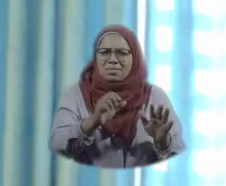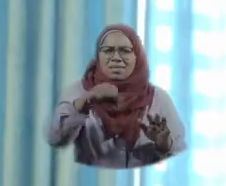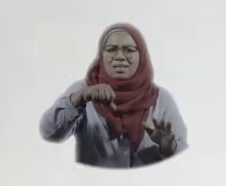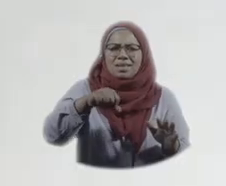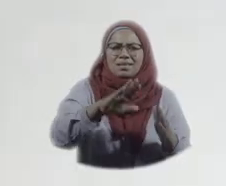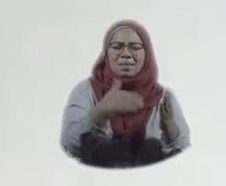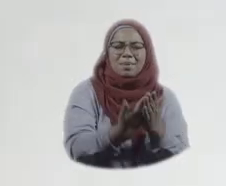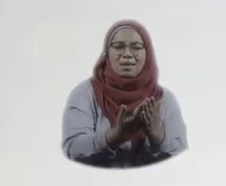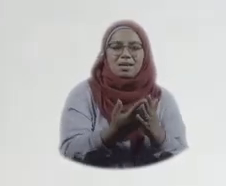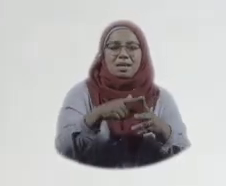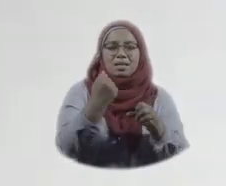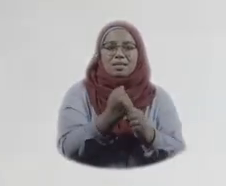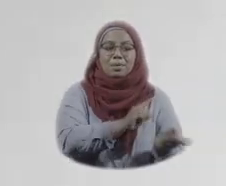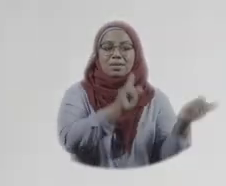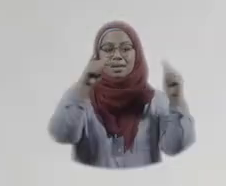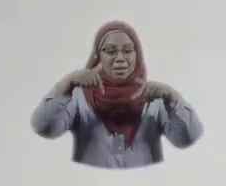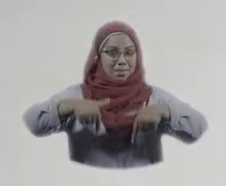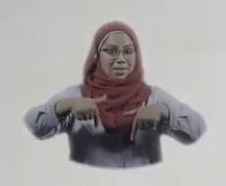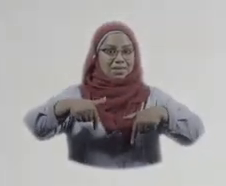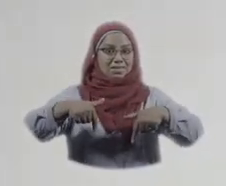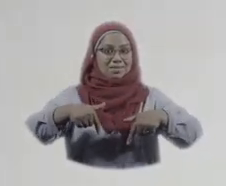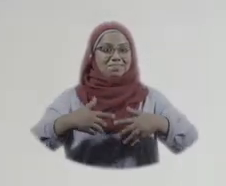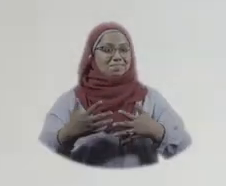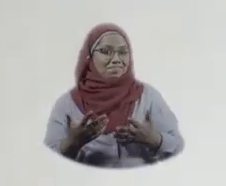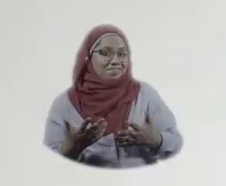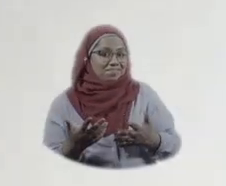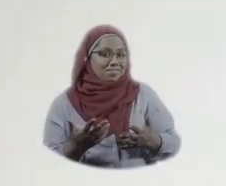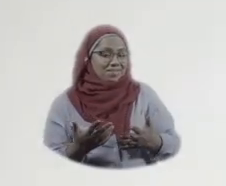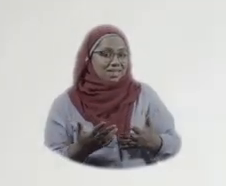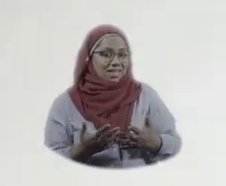3C model. Maybe like coming on the show itself,